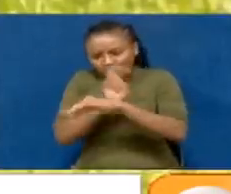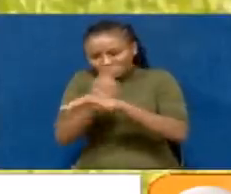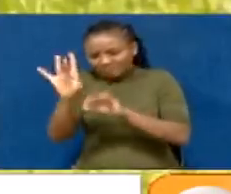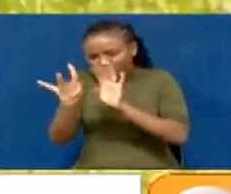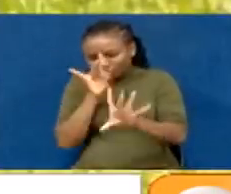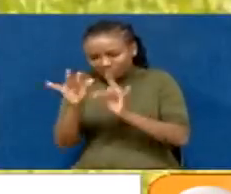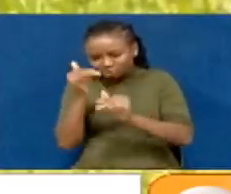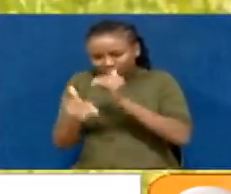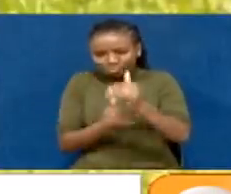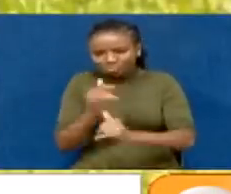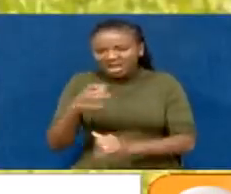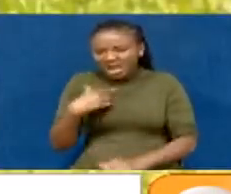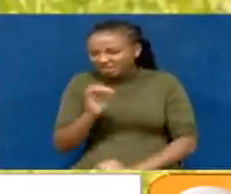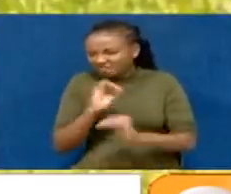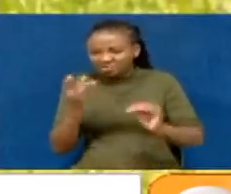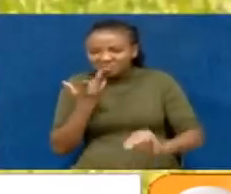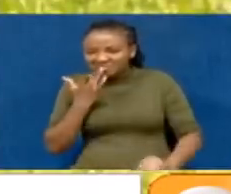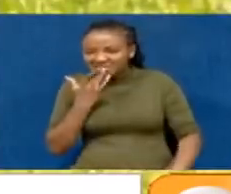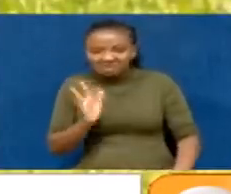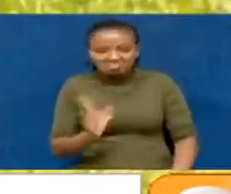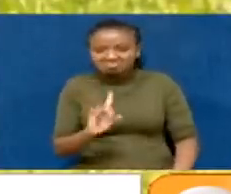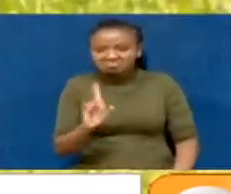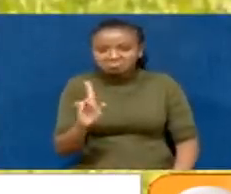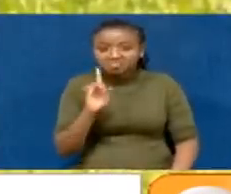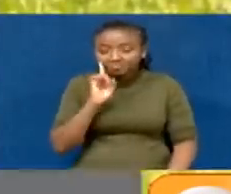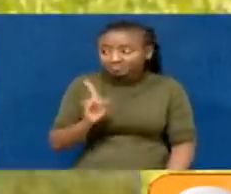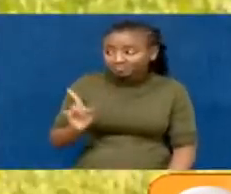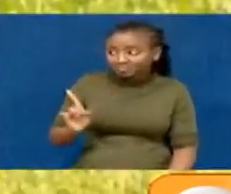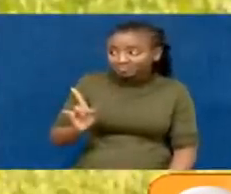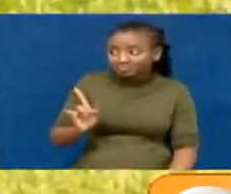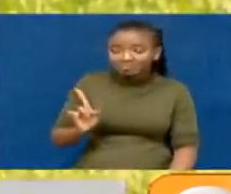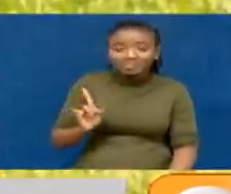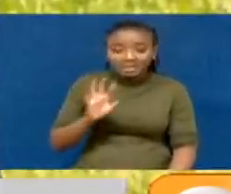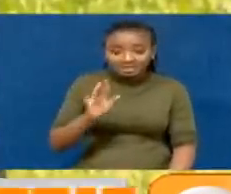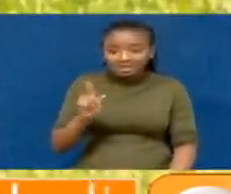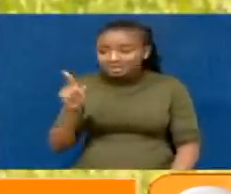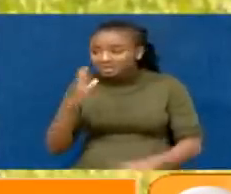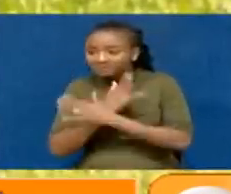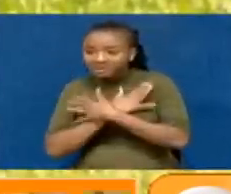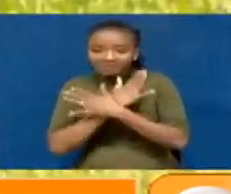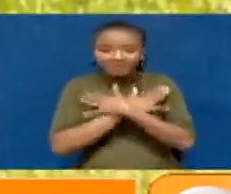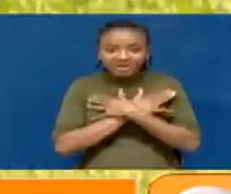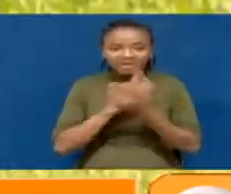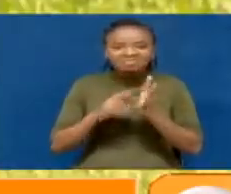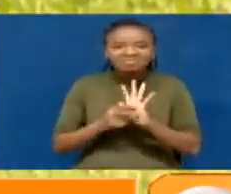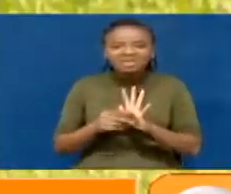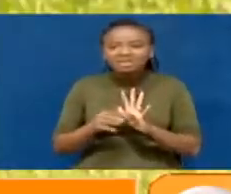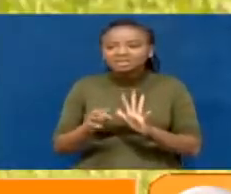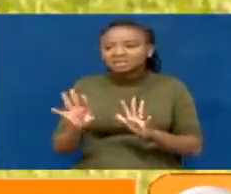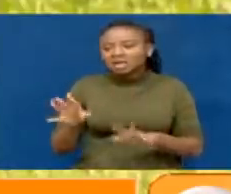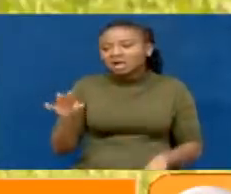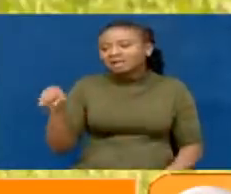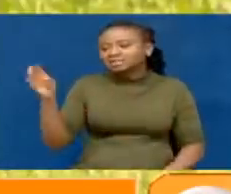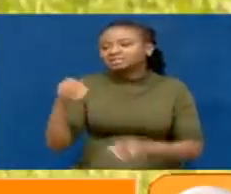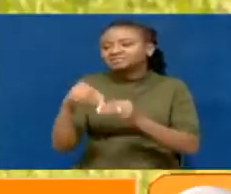nominations and that no one would get special treatment. The only way to reward friends is not to give them a ticket. You can